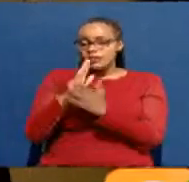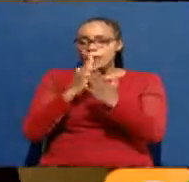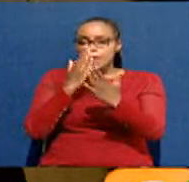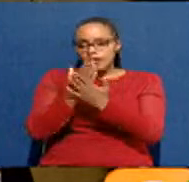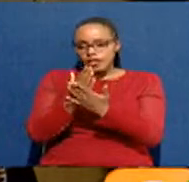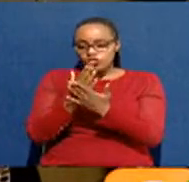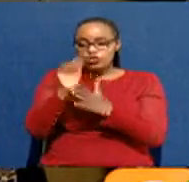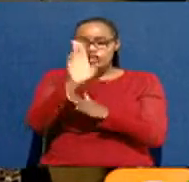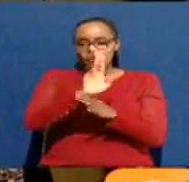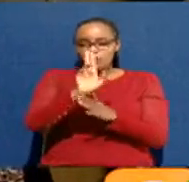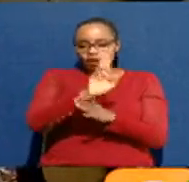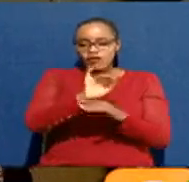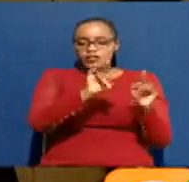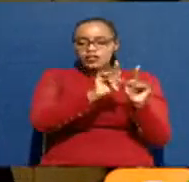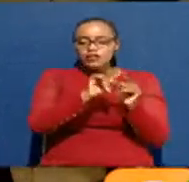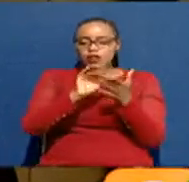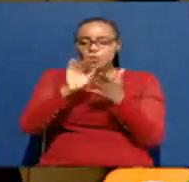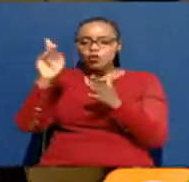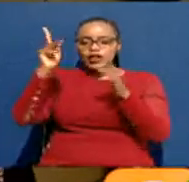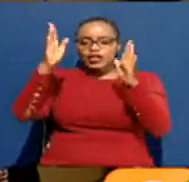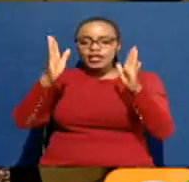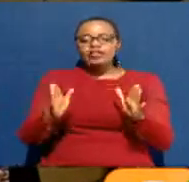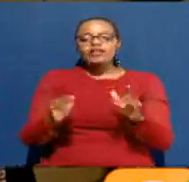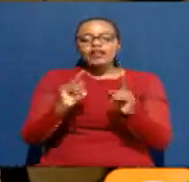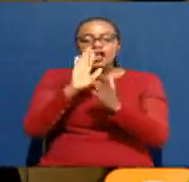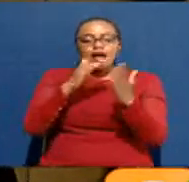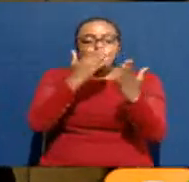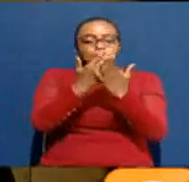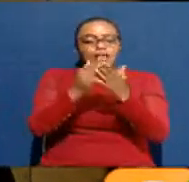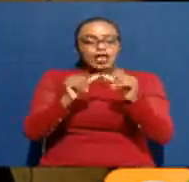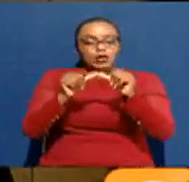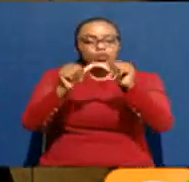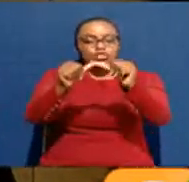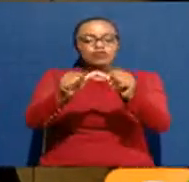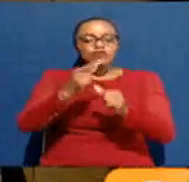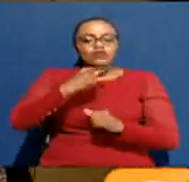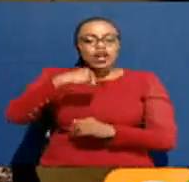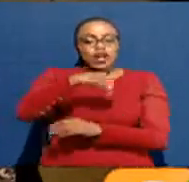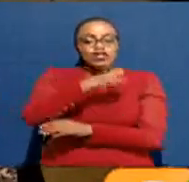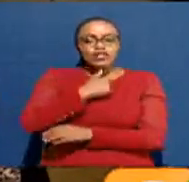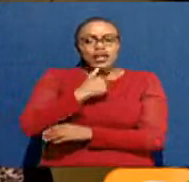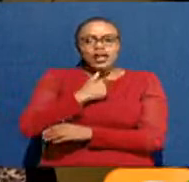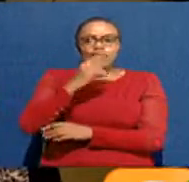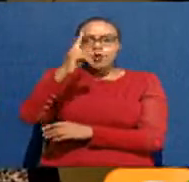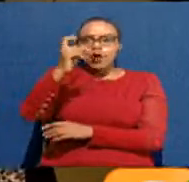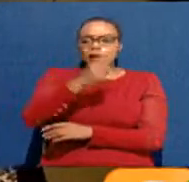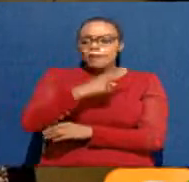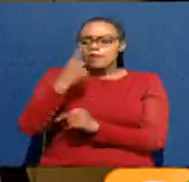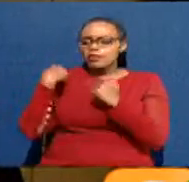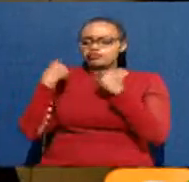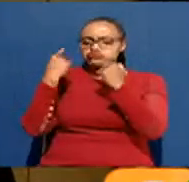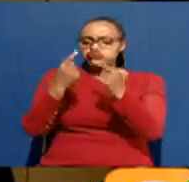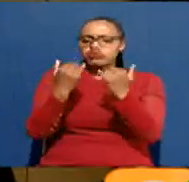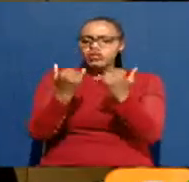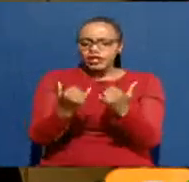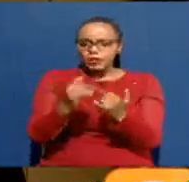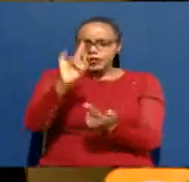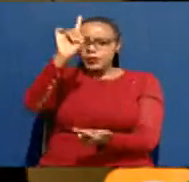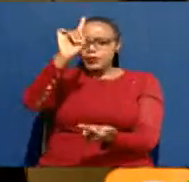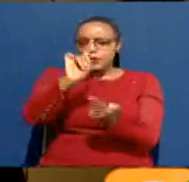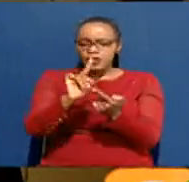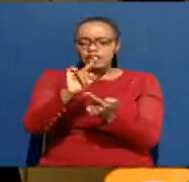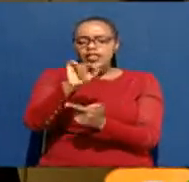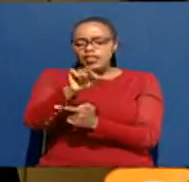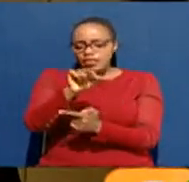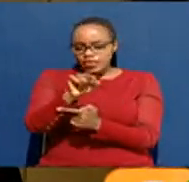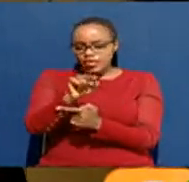applications pending, and more Kenyans were still applying. We have been able in the last 1 month or so to bring down that